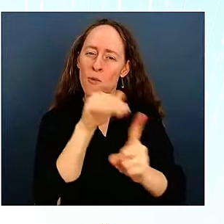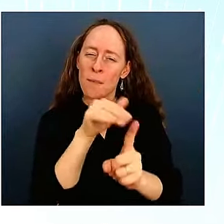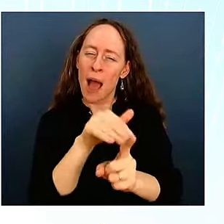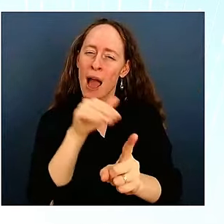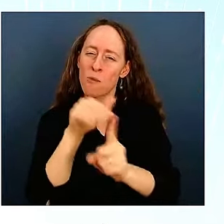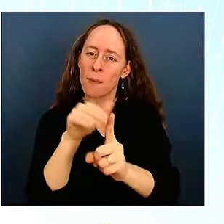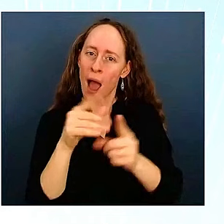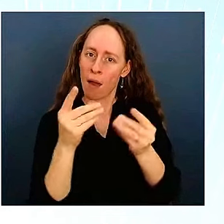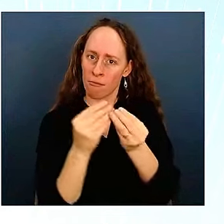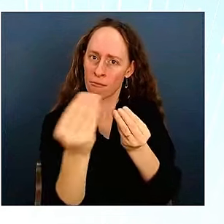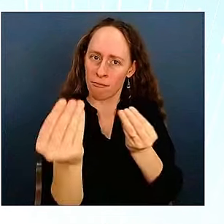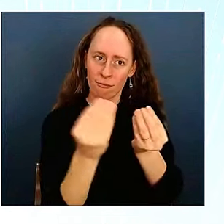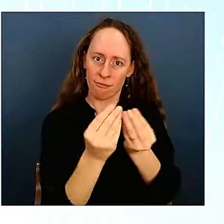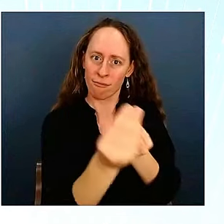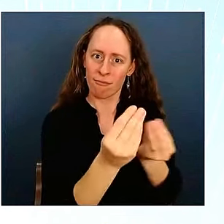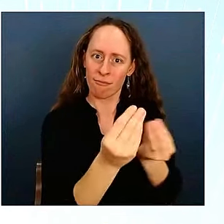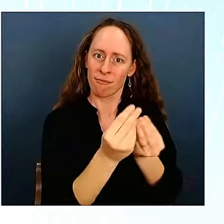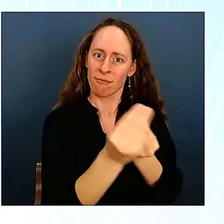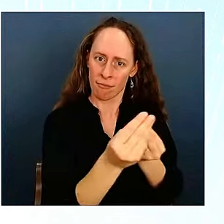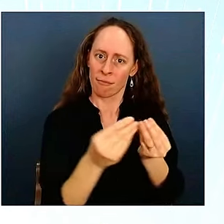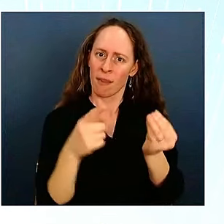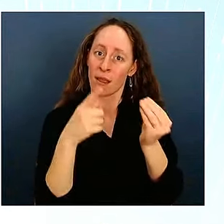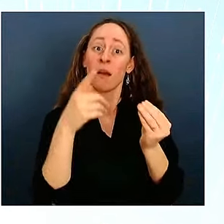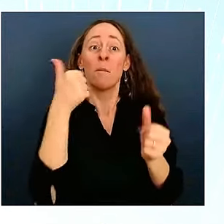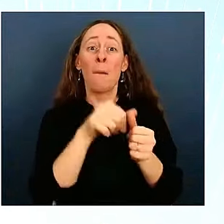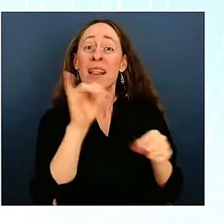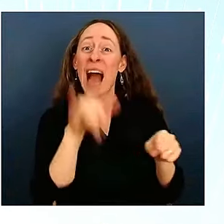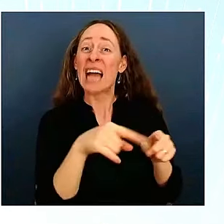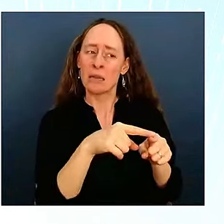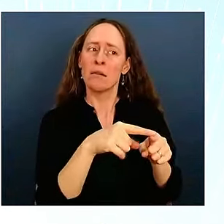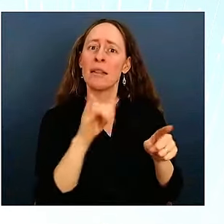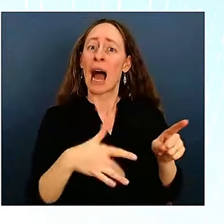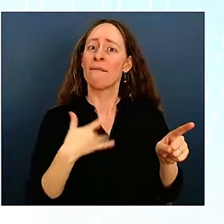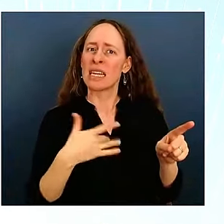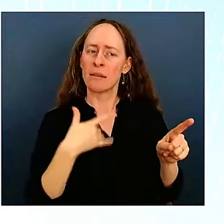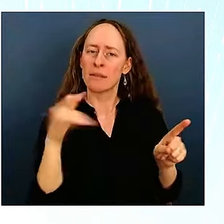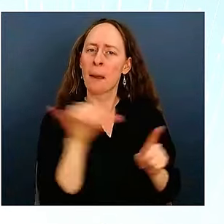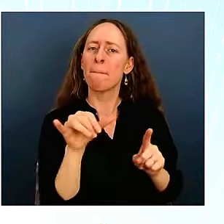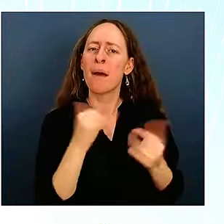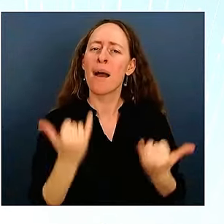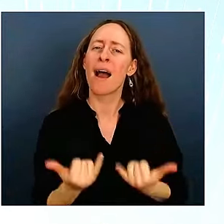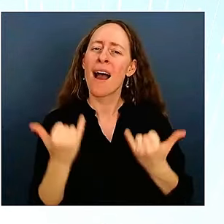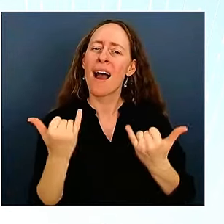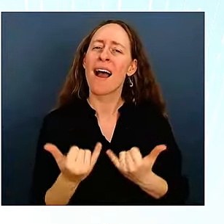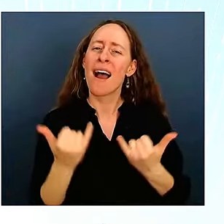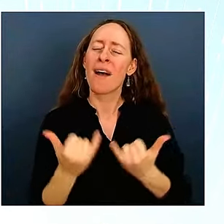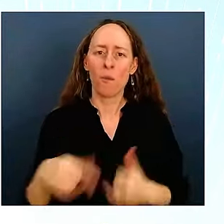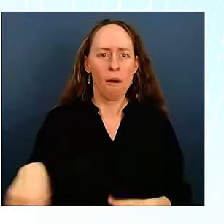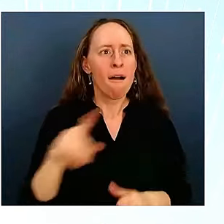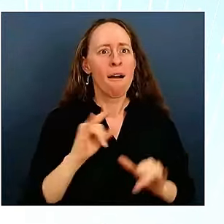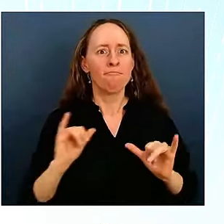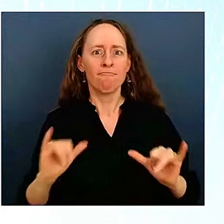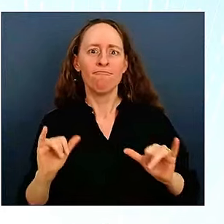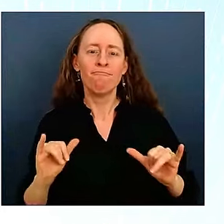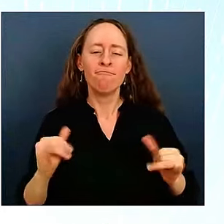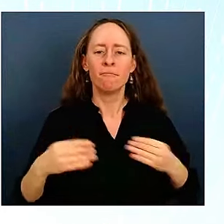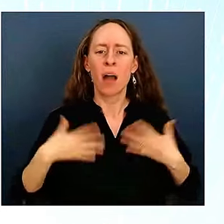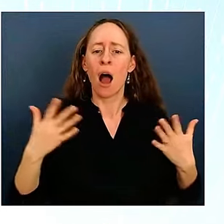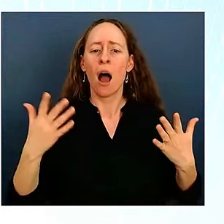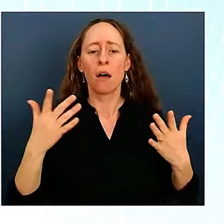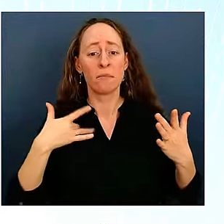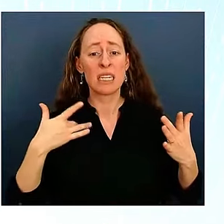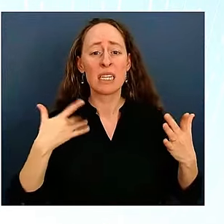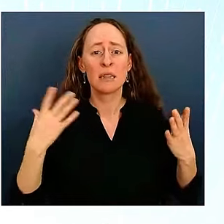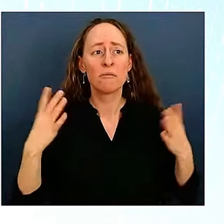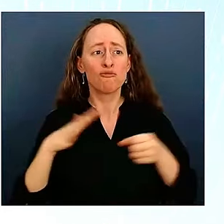So Coach, in only two seasons as head coach, you're already making just a huge mark. You're setting an